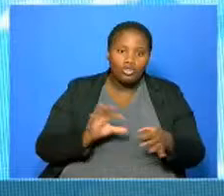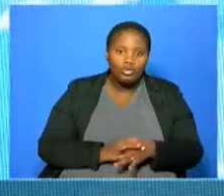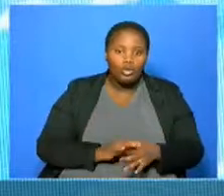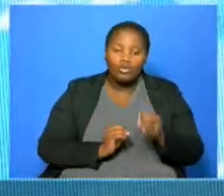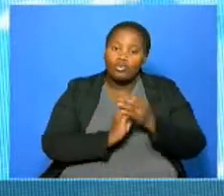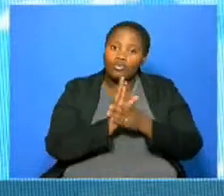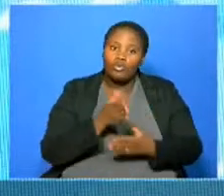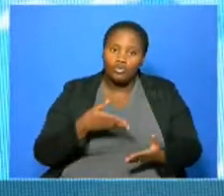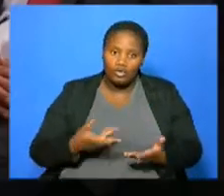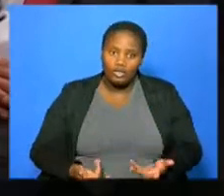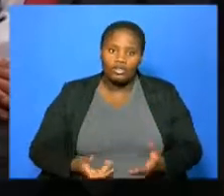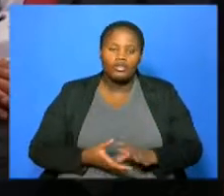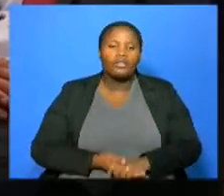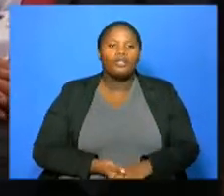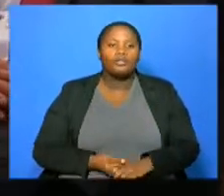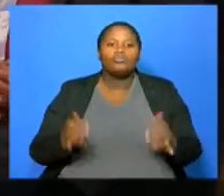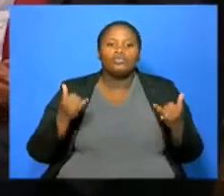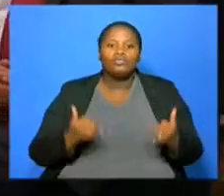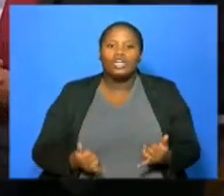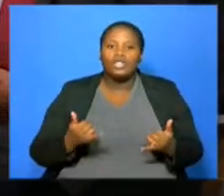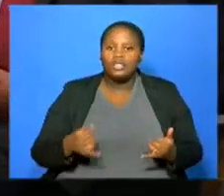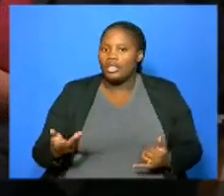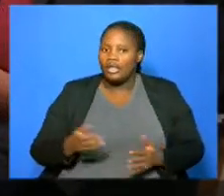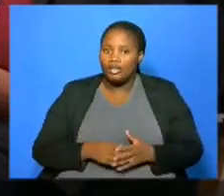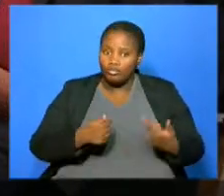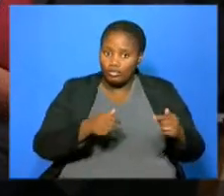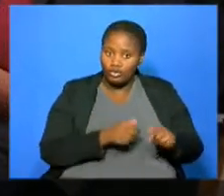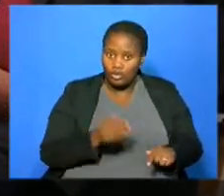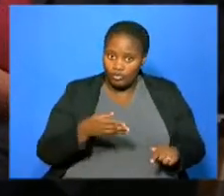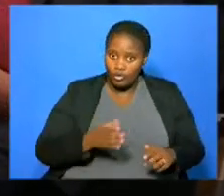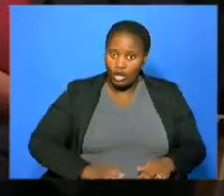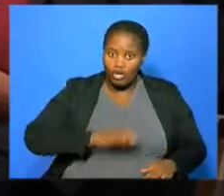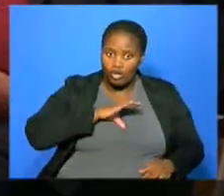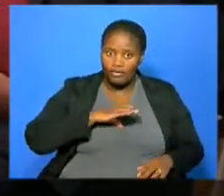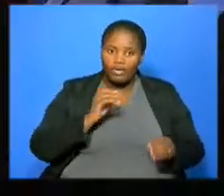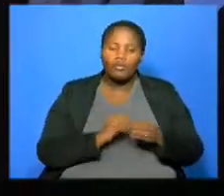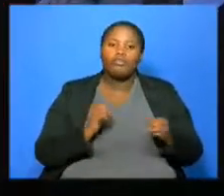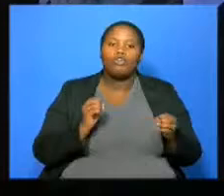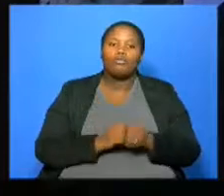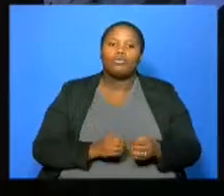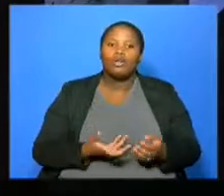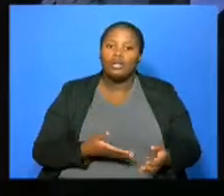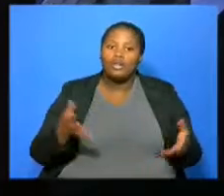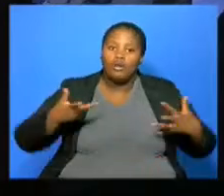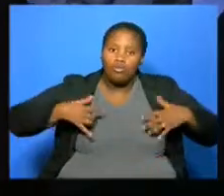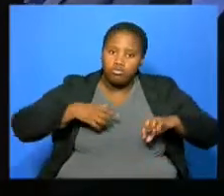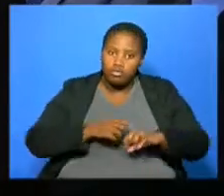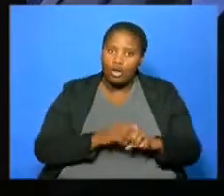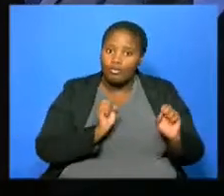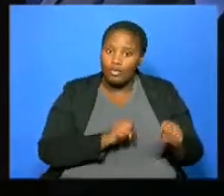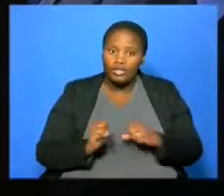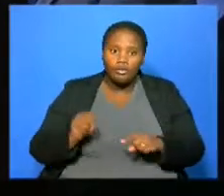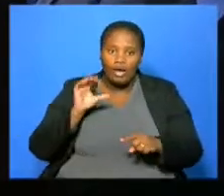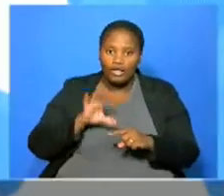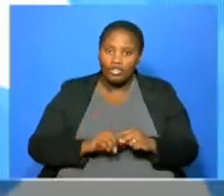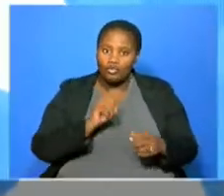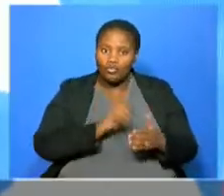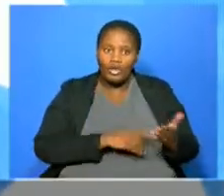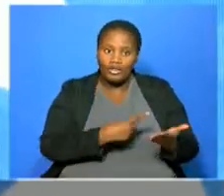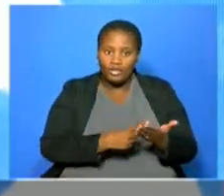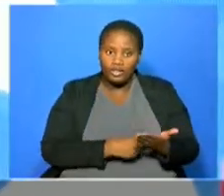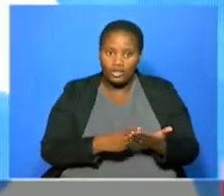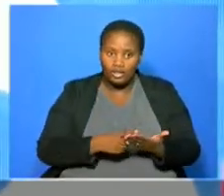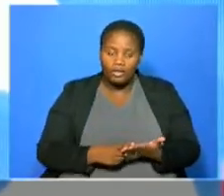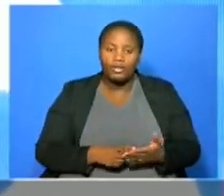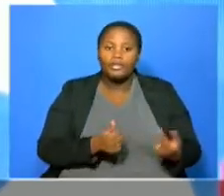these aspirations and goals. Meanwhile, these envoys are confident that the conference will attain the intended purpose.